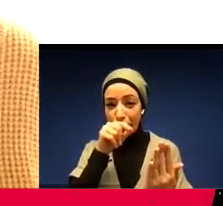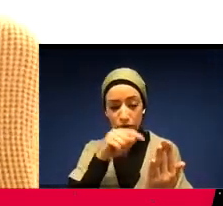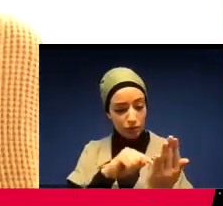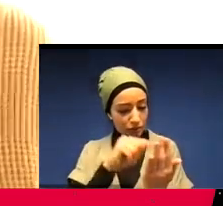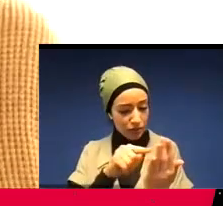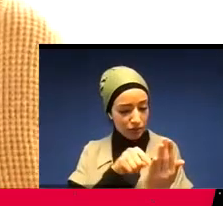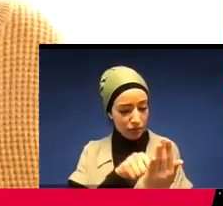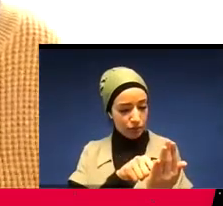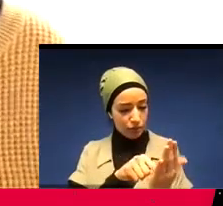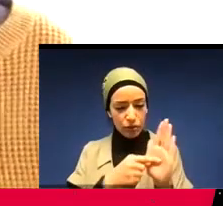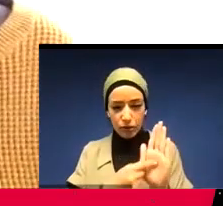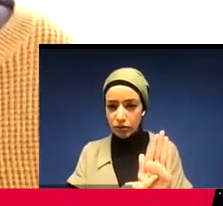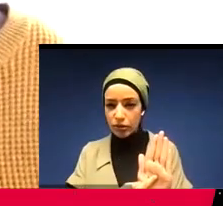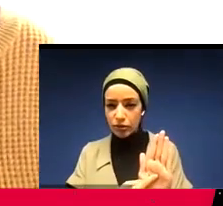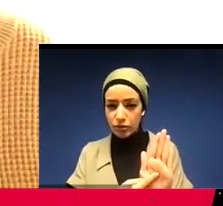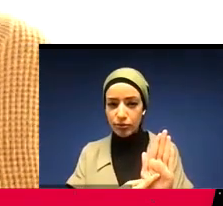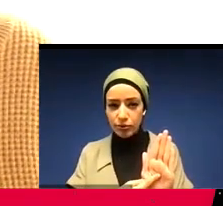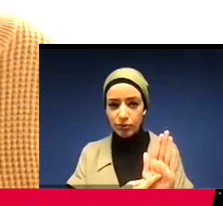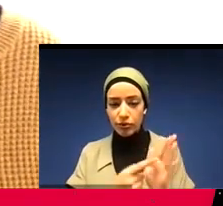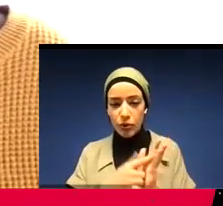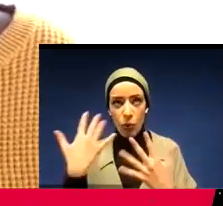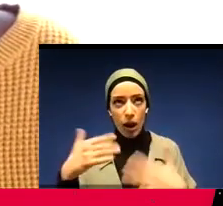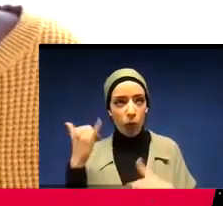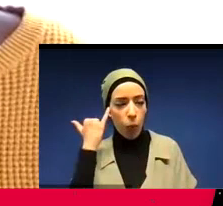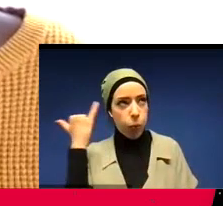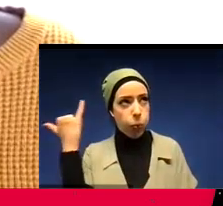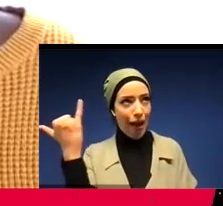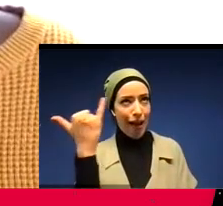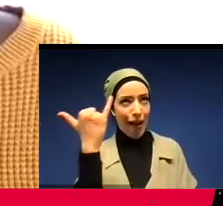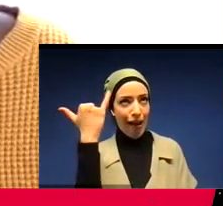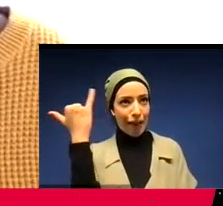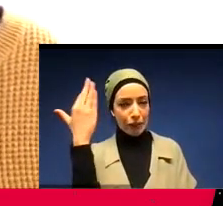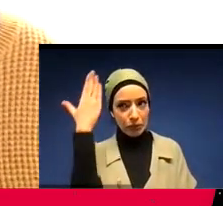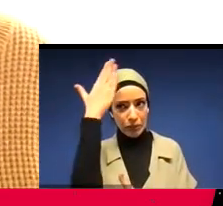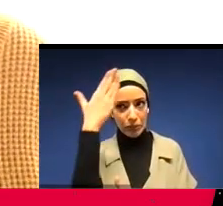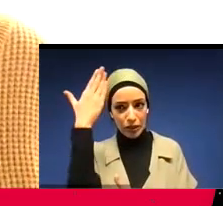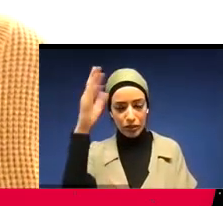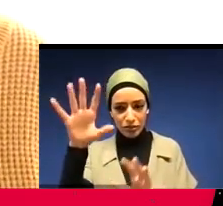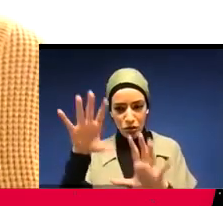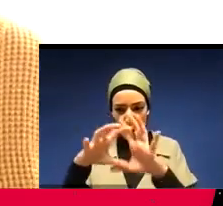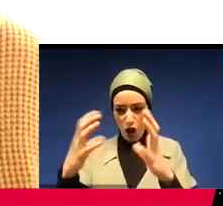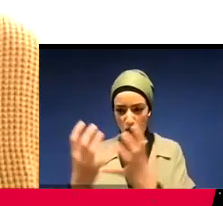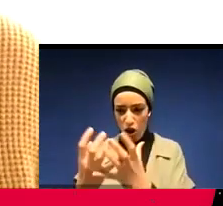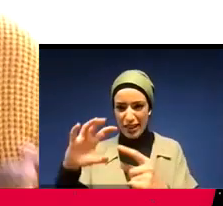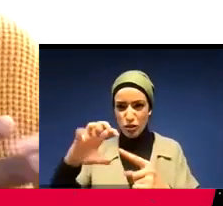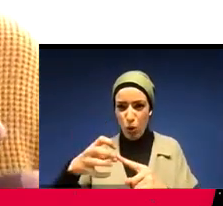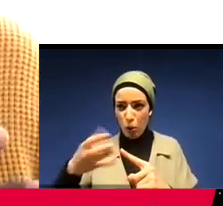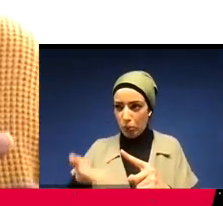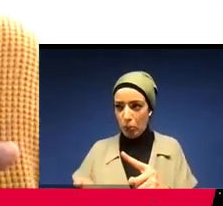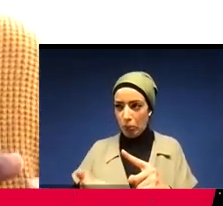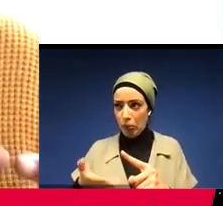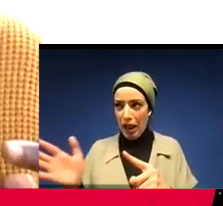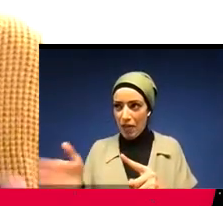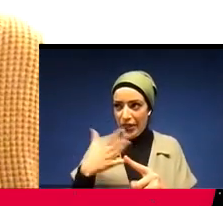a tweet actually the other day that was saying how it's wild to imagine that, you know, we're just like on this